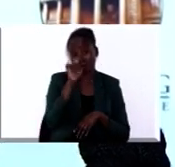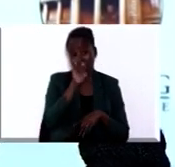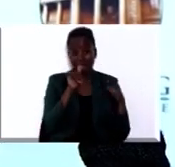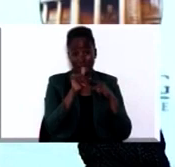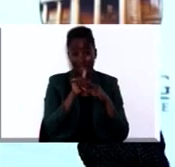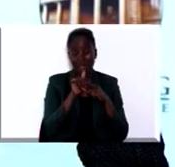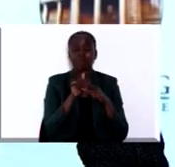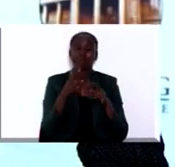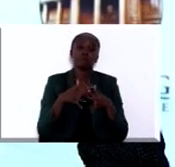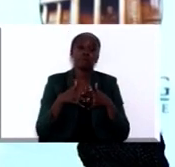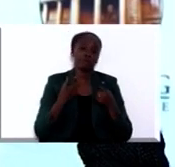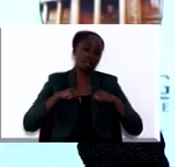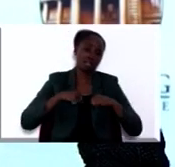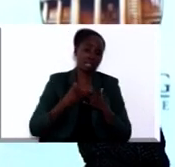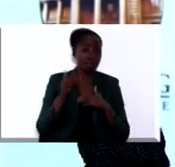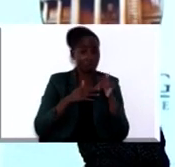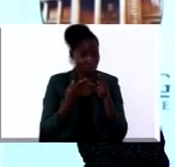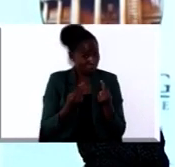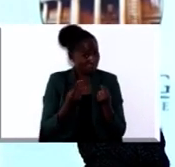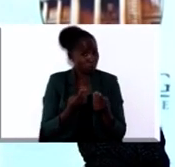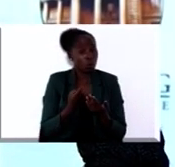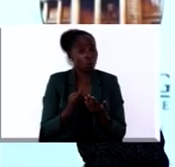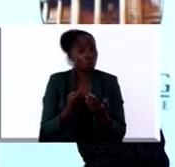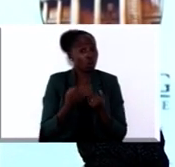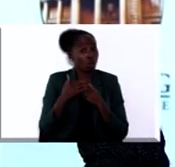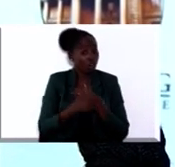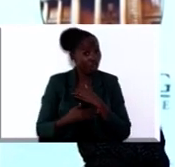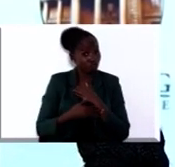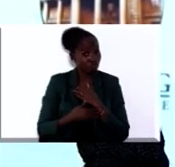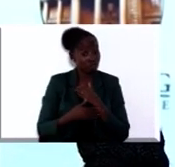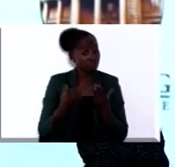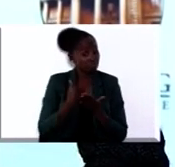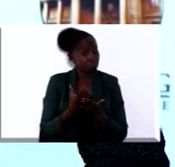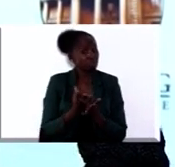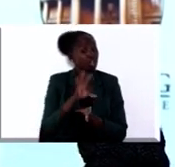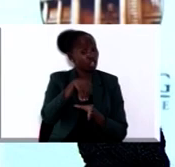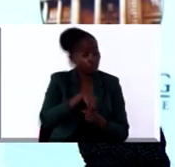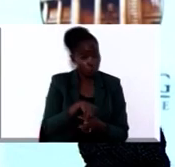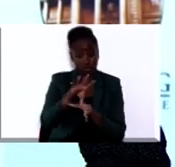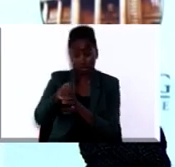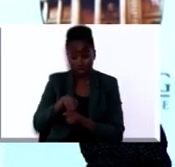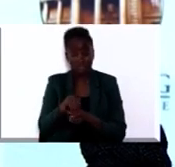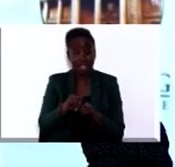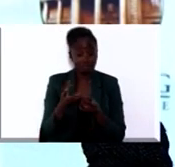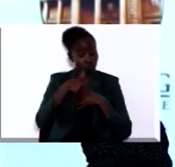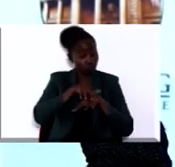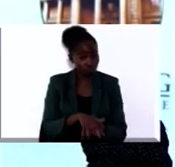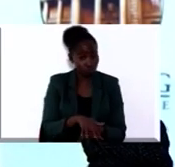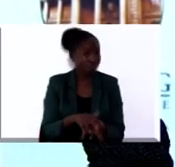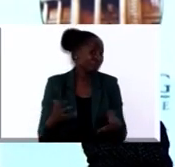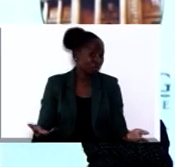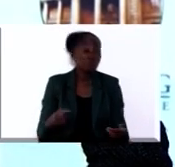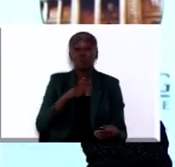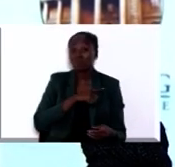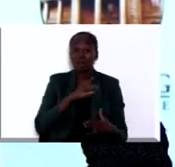build a new country that is economically inclusive and socially cohesive. because it